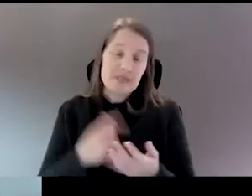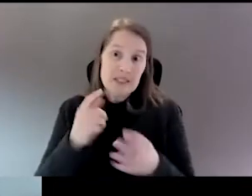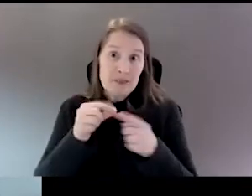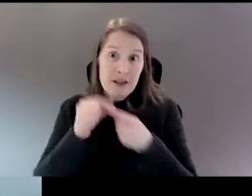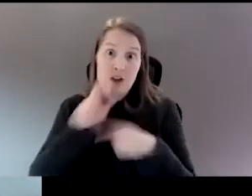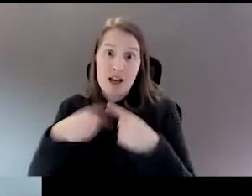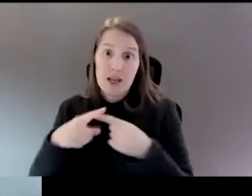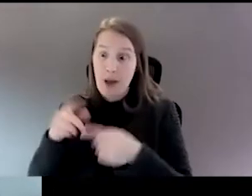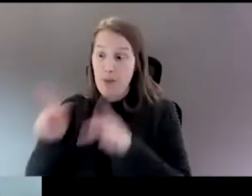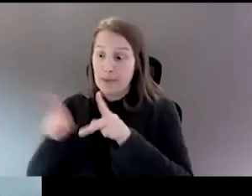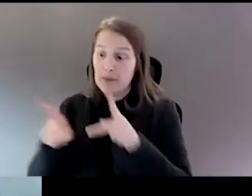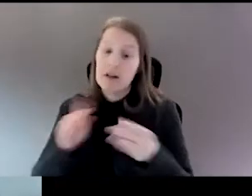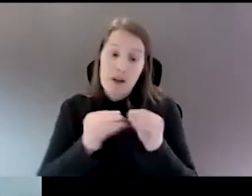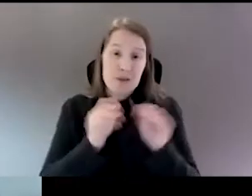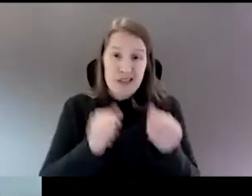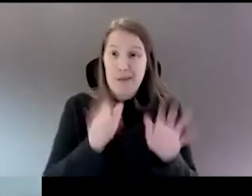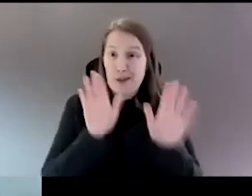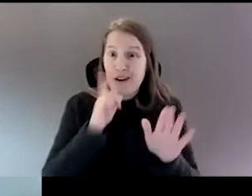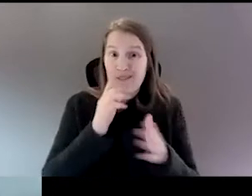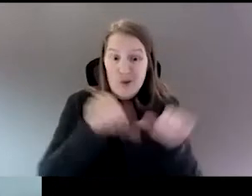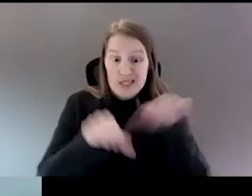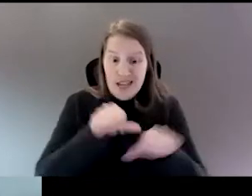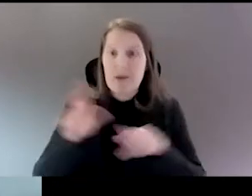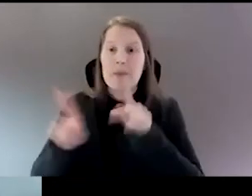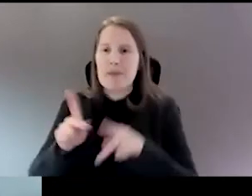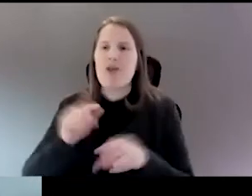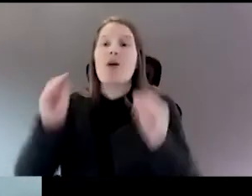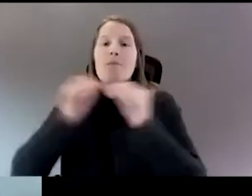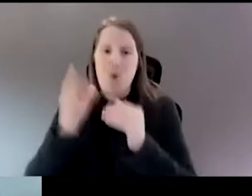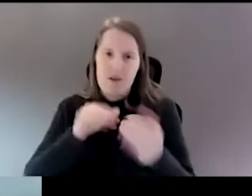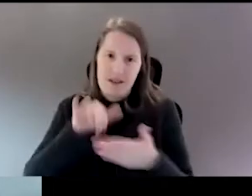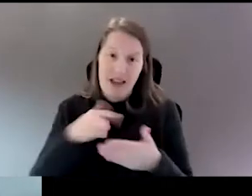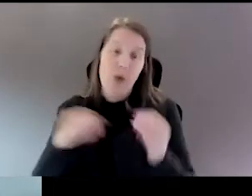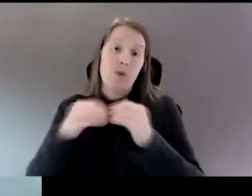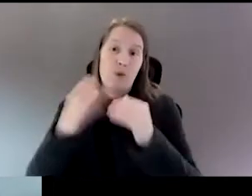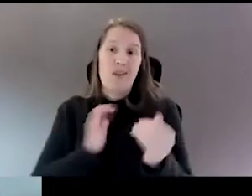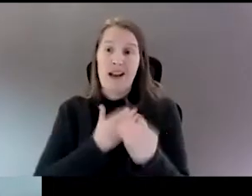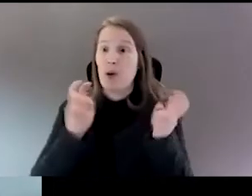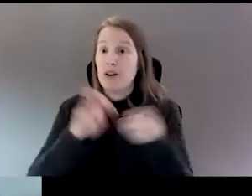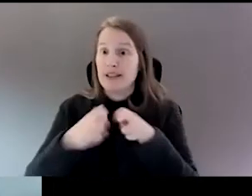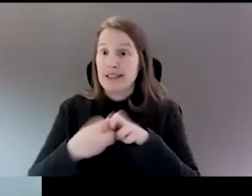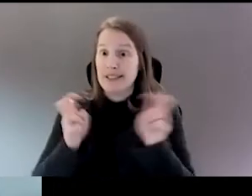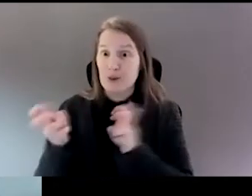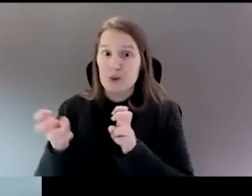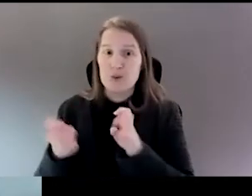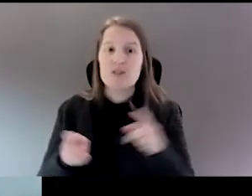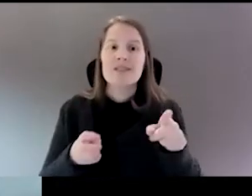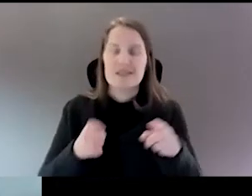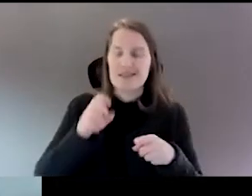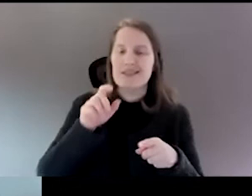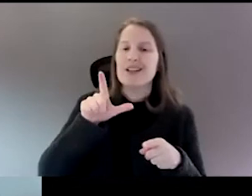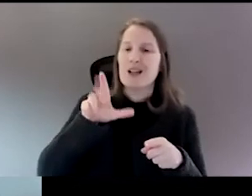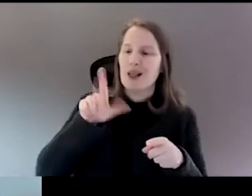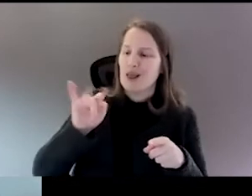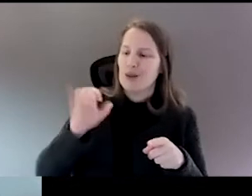science, but people are more than that, just like we're more than our issues. Which goes back to what Letitia said, right? The human, finding the human